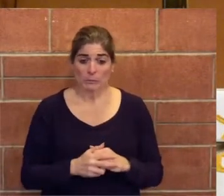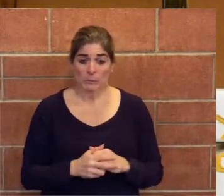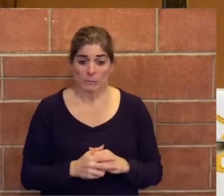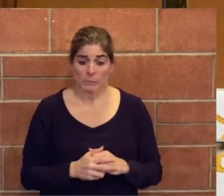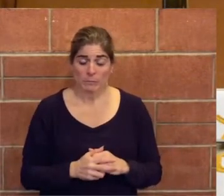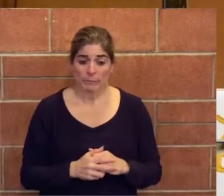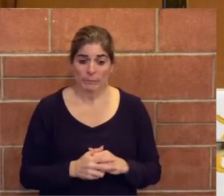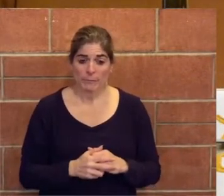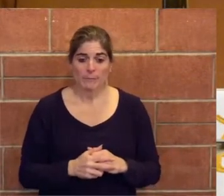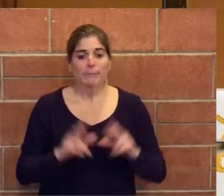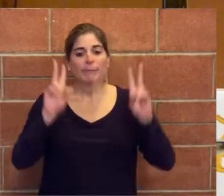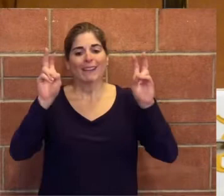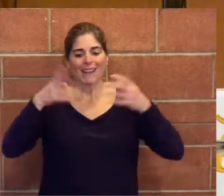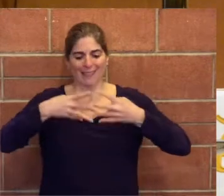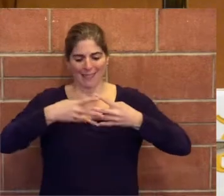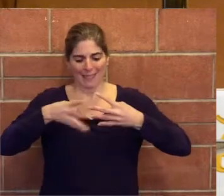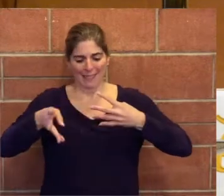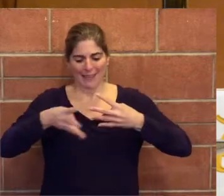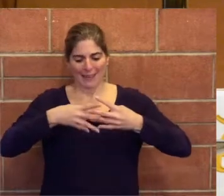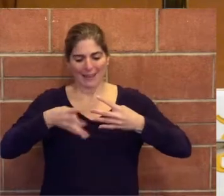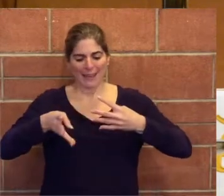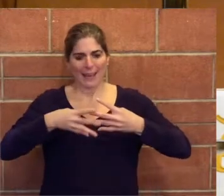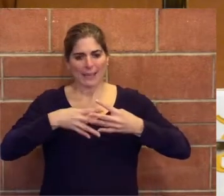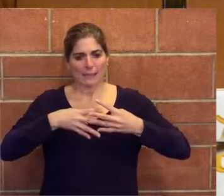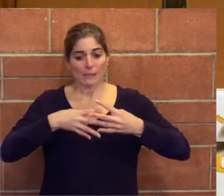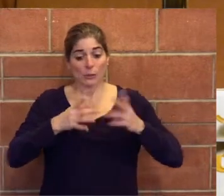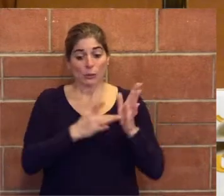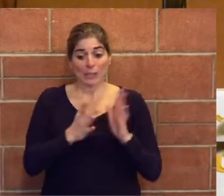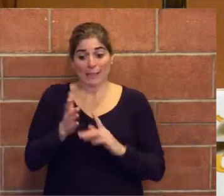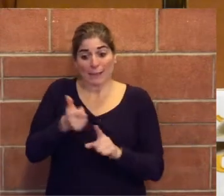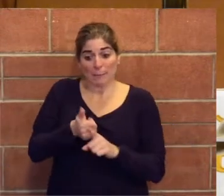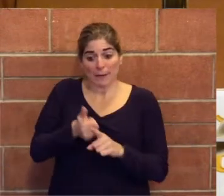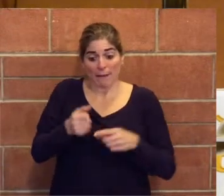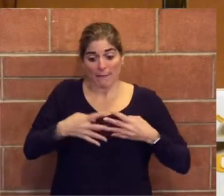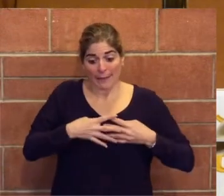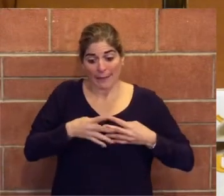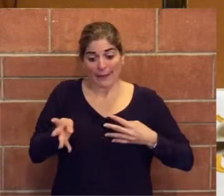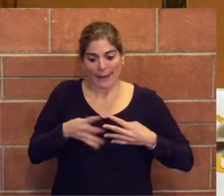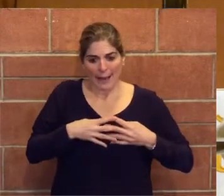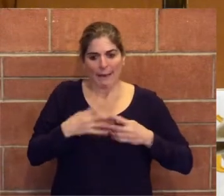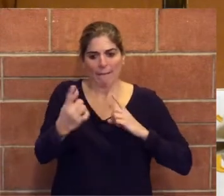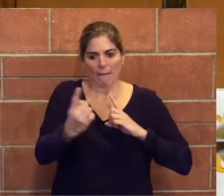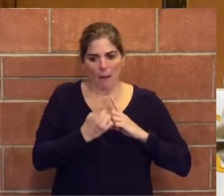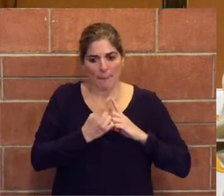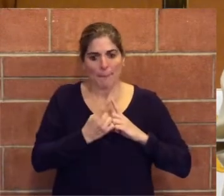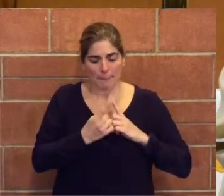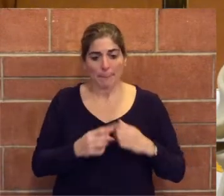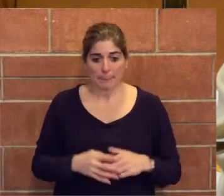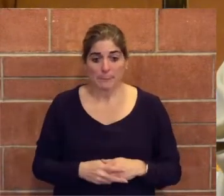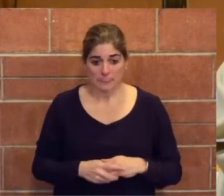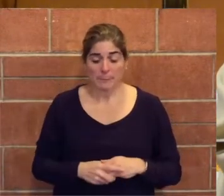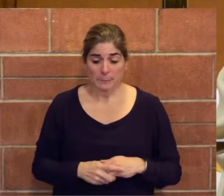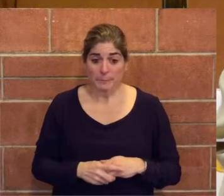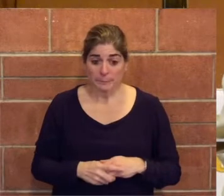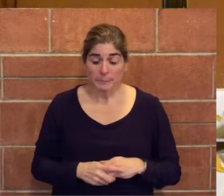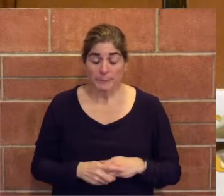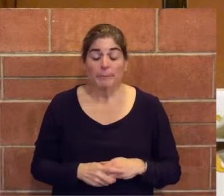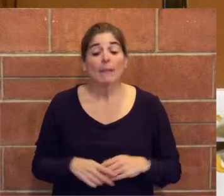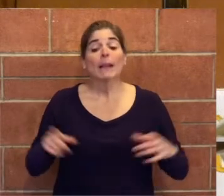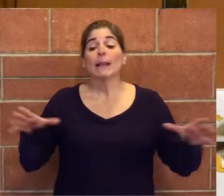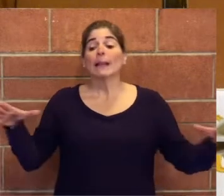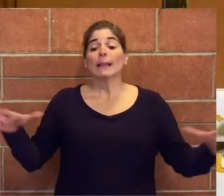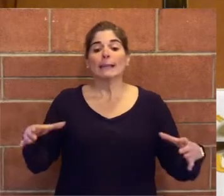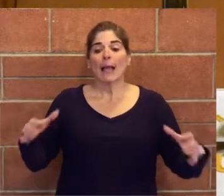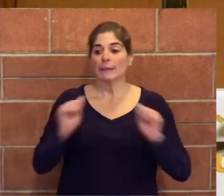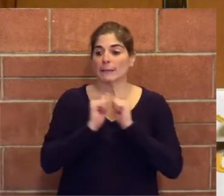talks about the gate, even calling himself the gate. At night back then, having